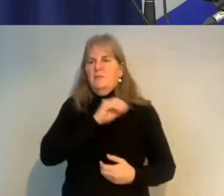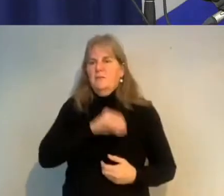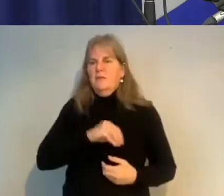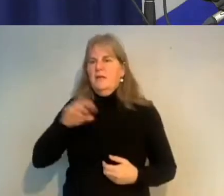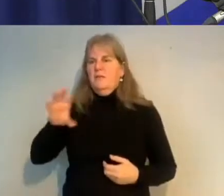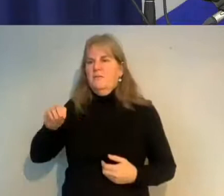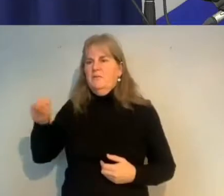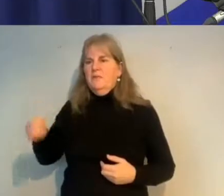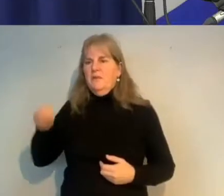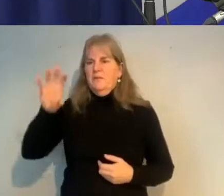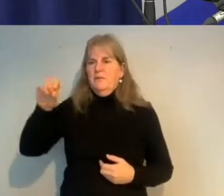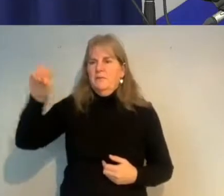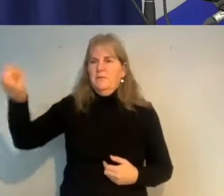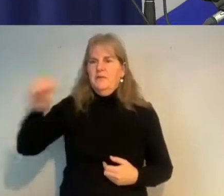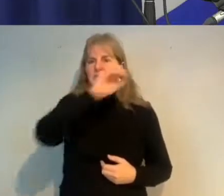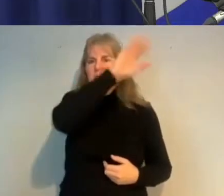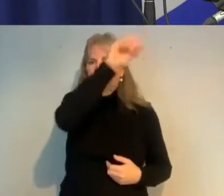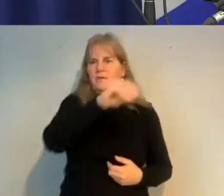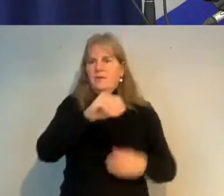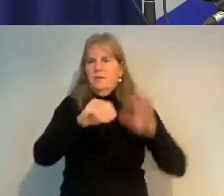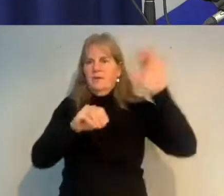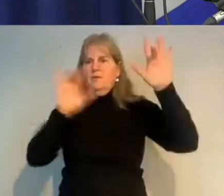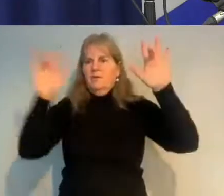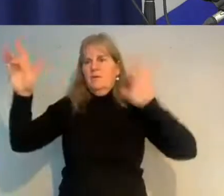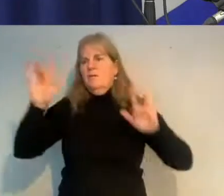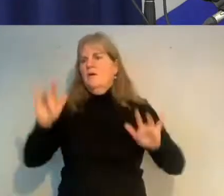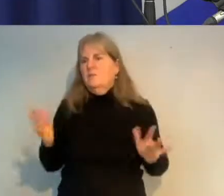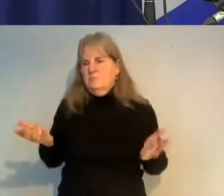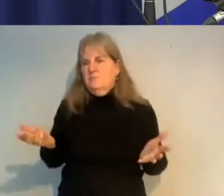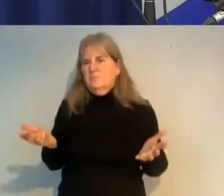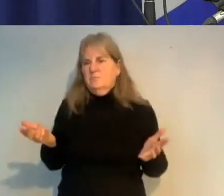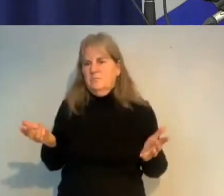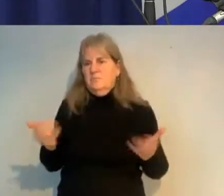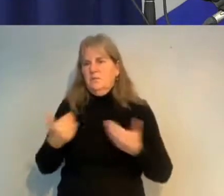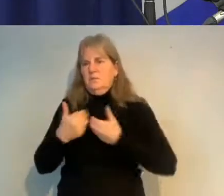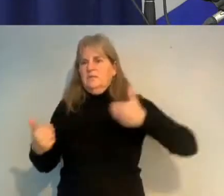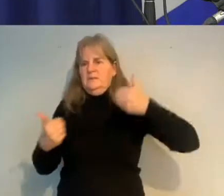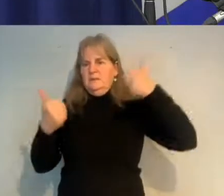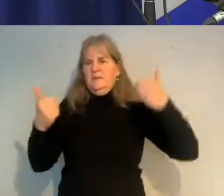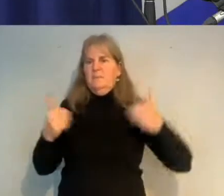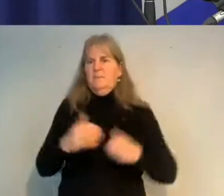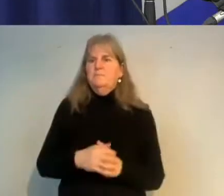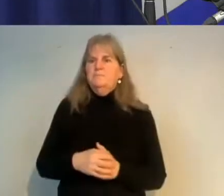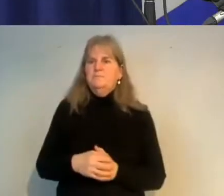of 50% capacity or 25 people, whichever is less.